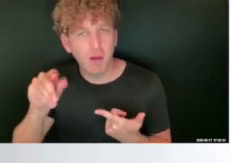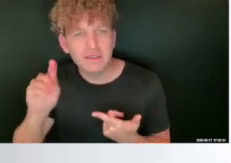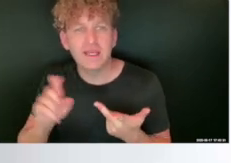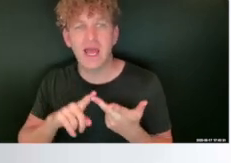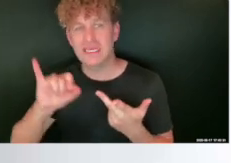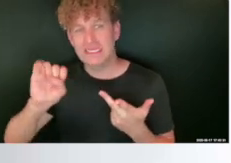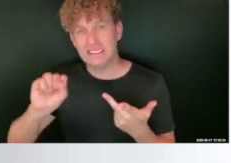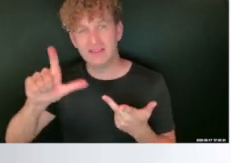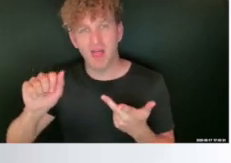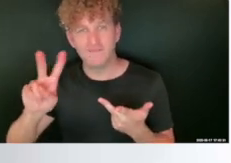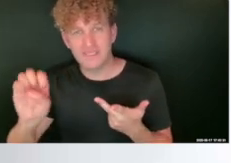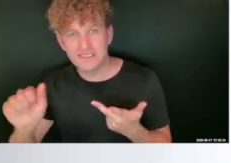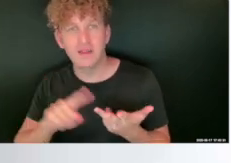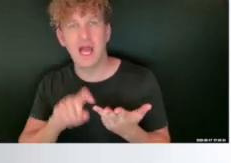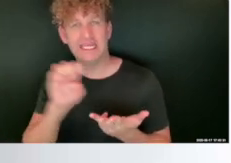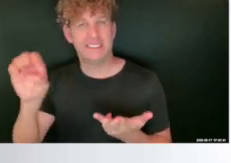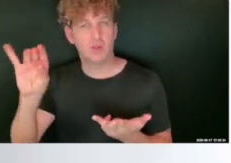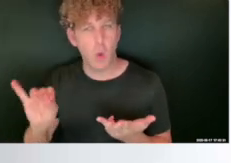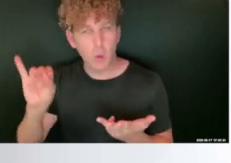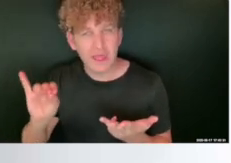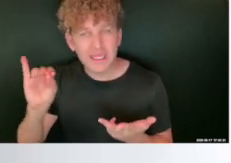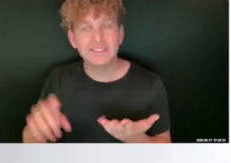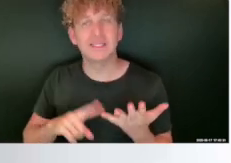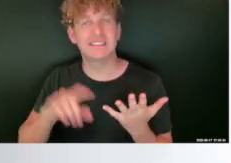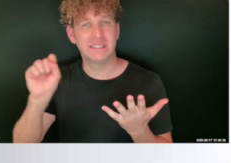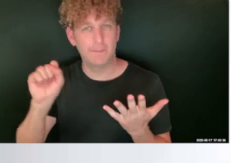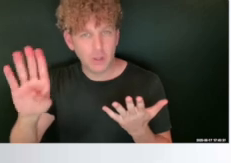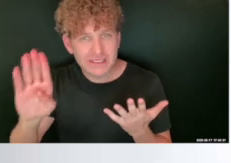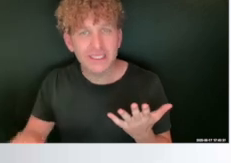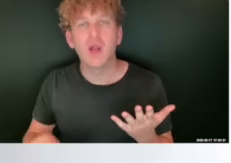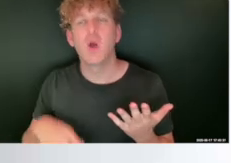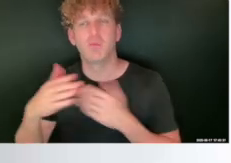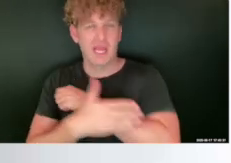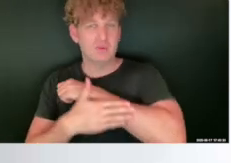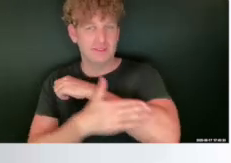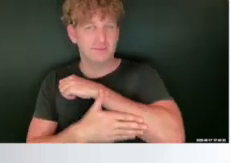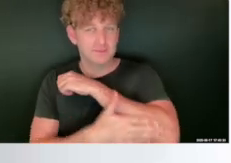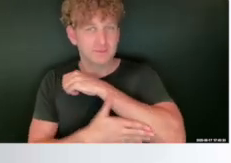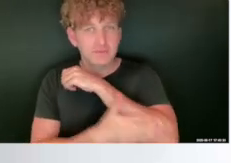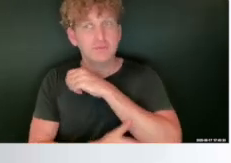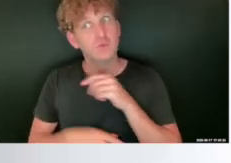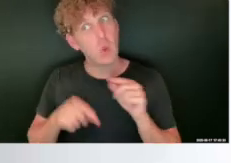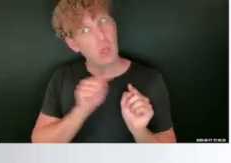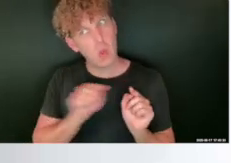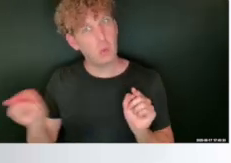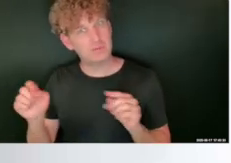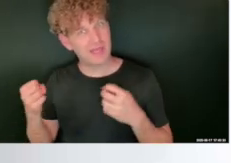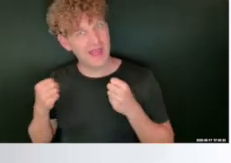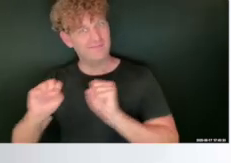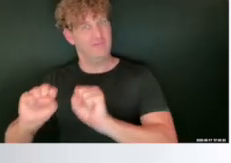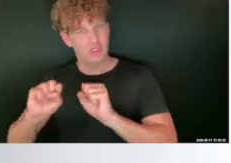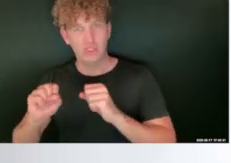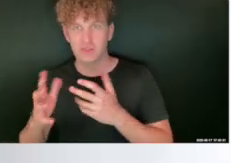All programs, the Driving Clean Assistance Program, the California E-Bike Incentive Project, Access